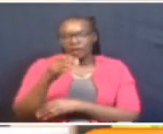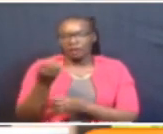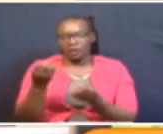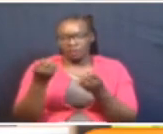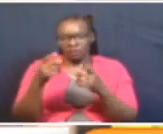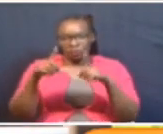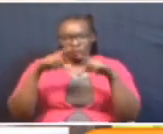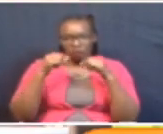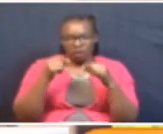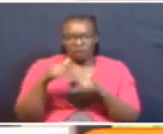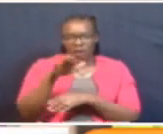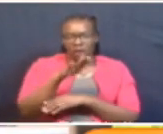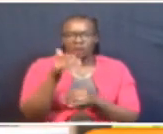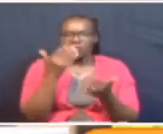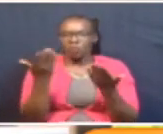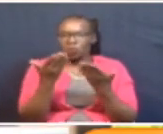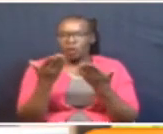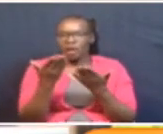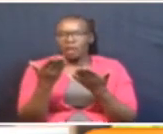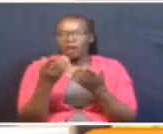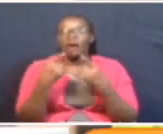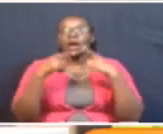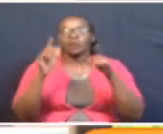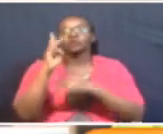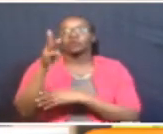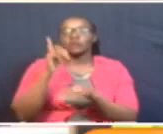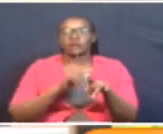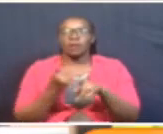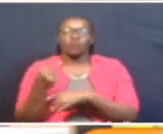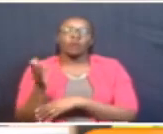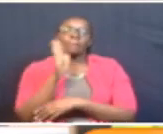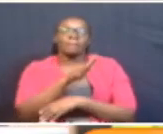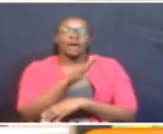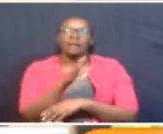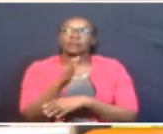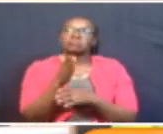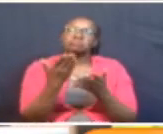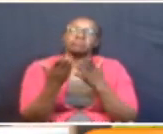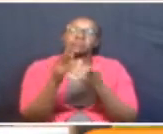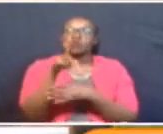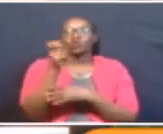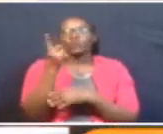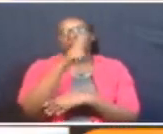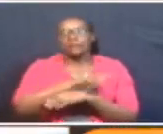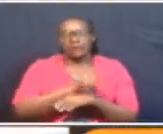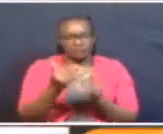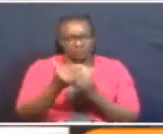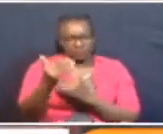where it's going to be, it will be announced when we come back in about 20 days' time.